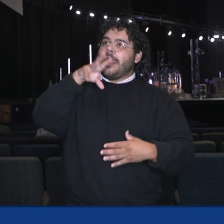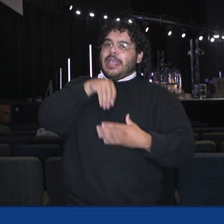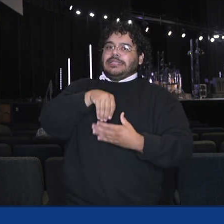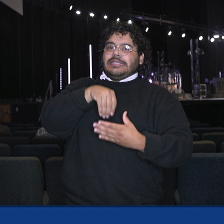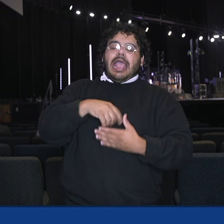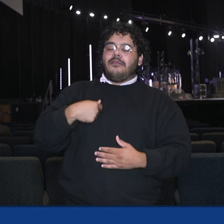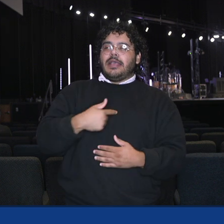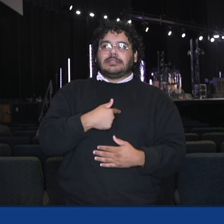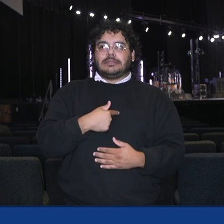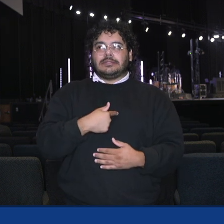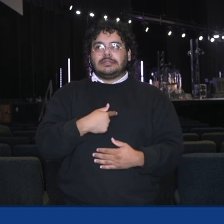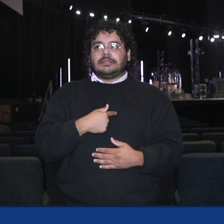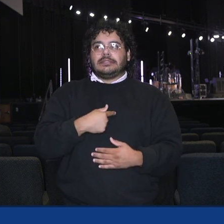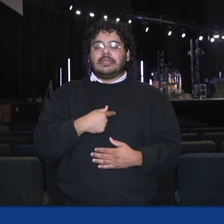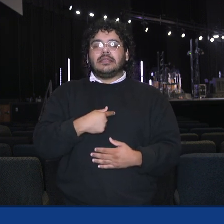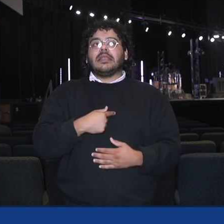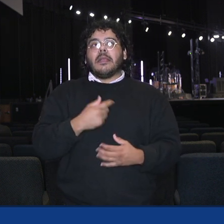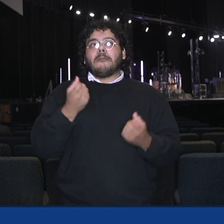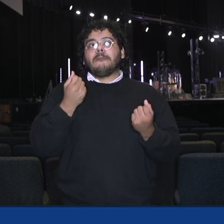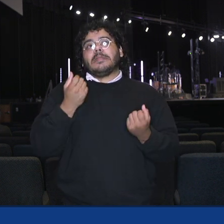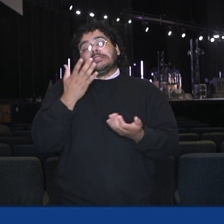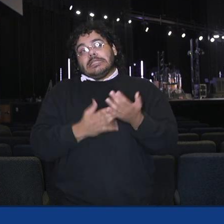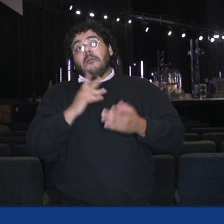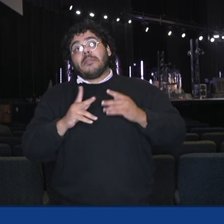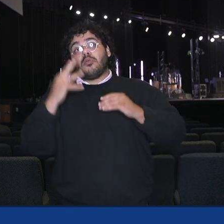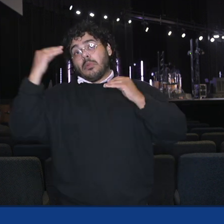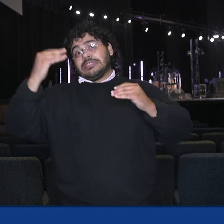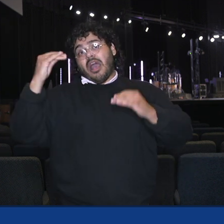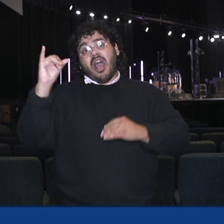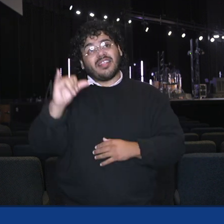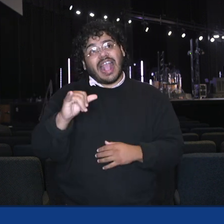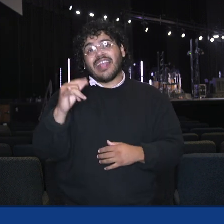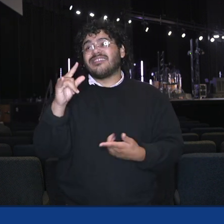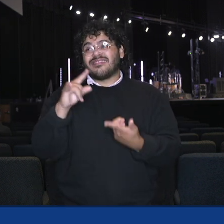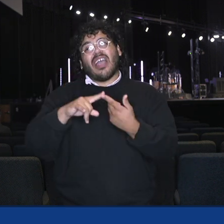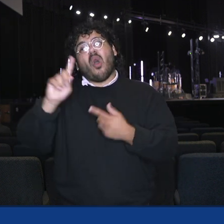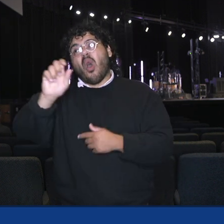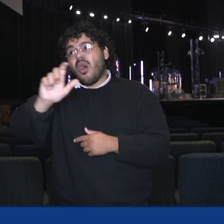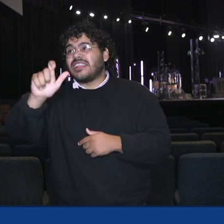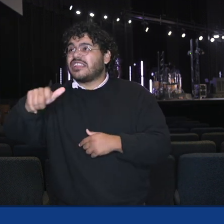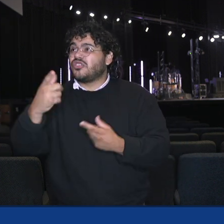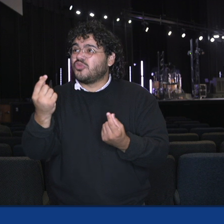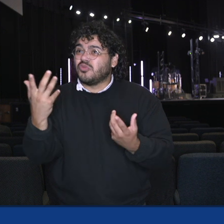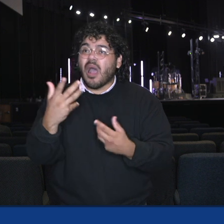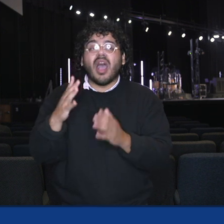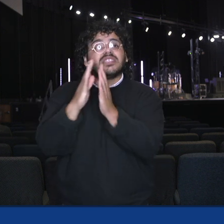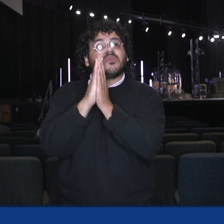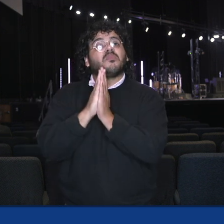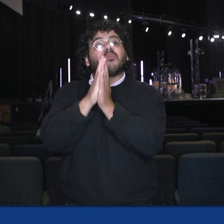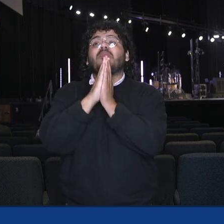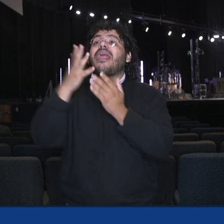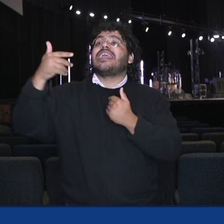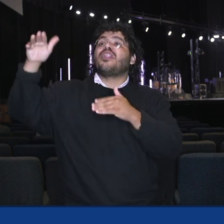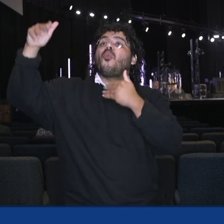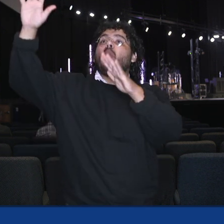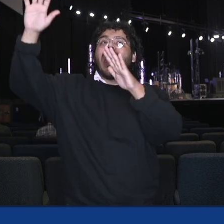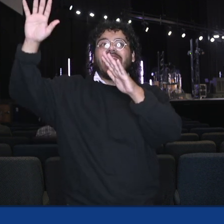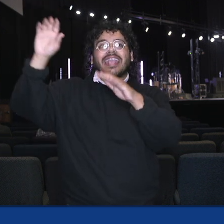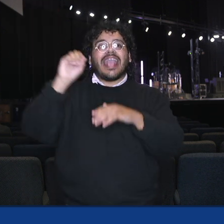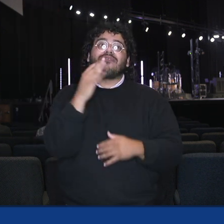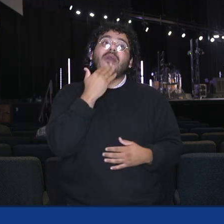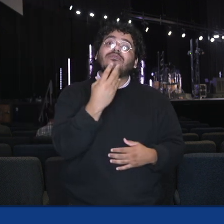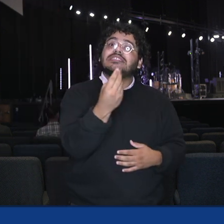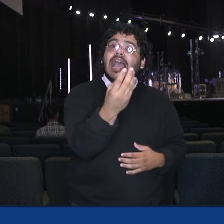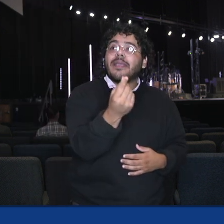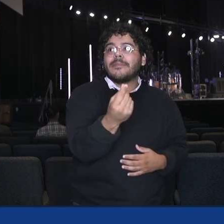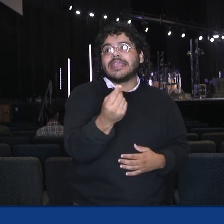affliction. Okay, some of us were taught that everything can just be prayed away. Here's what I'm saying. If you have diabetes, pray that